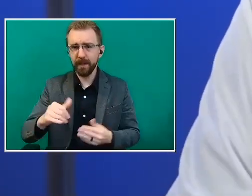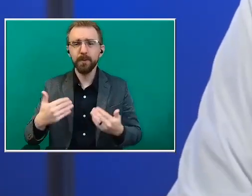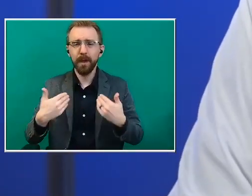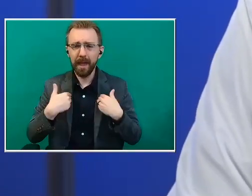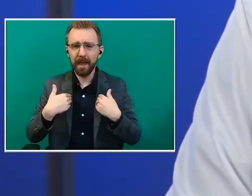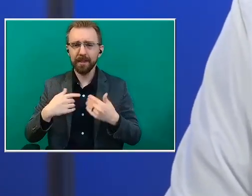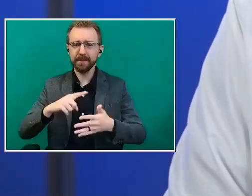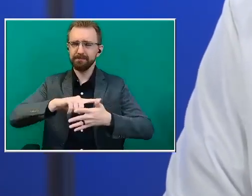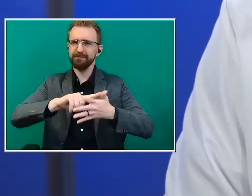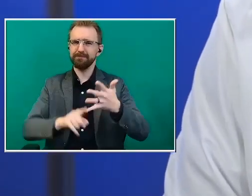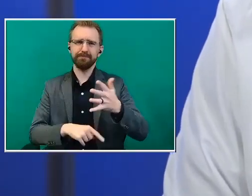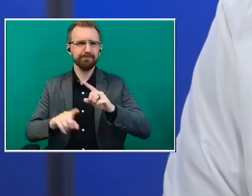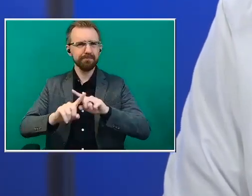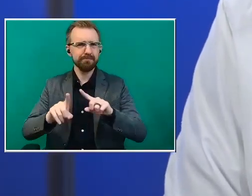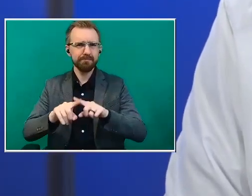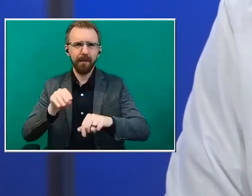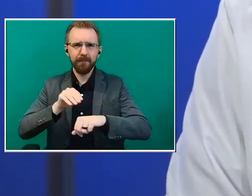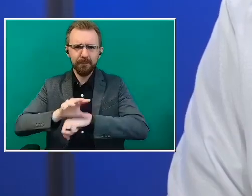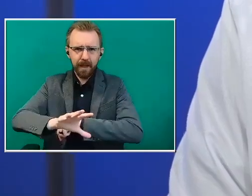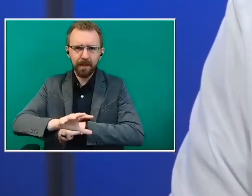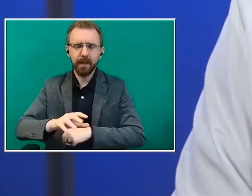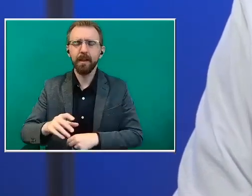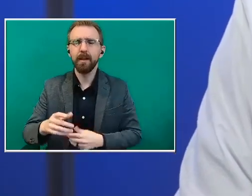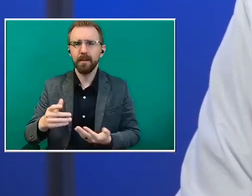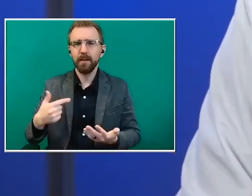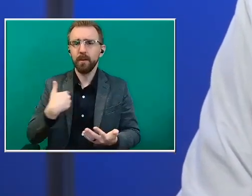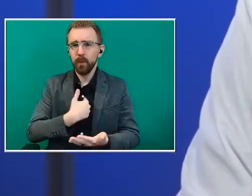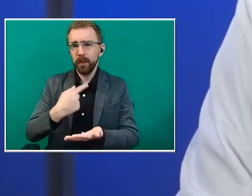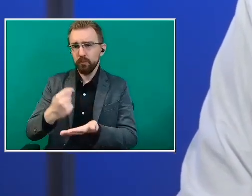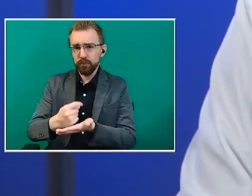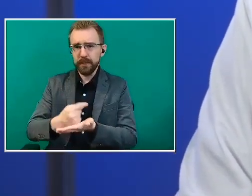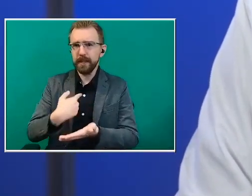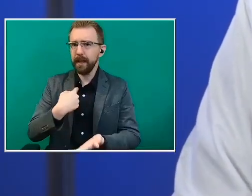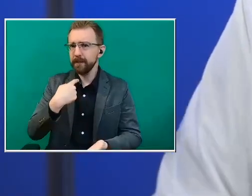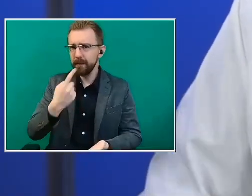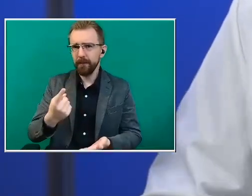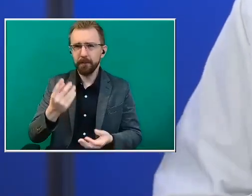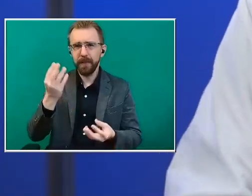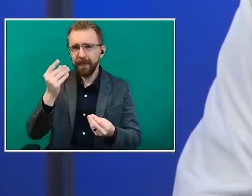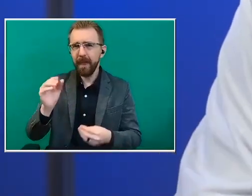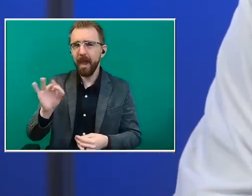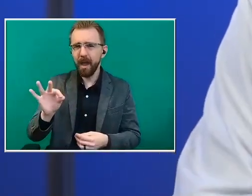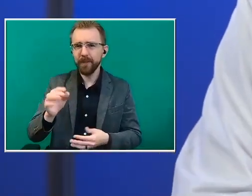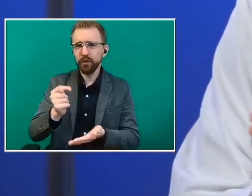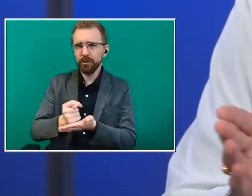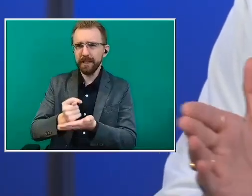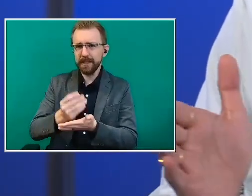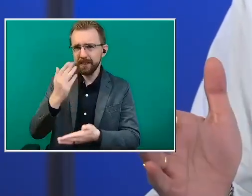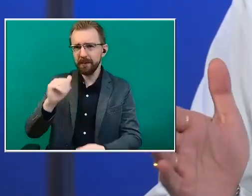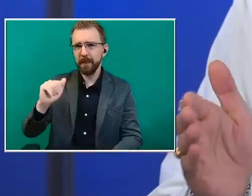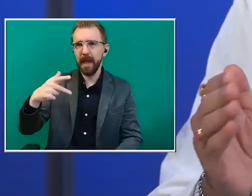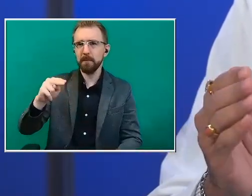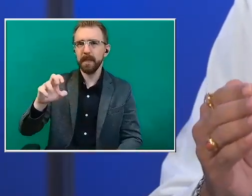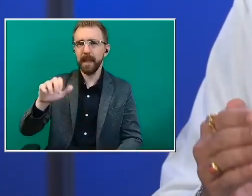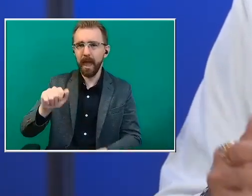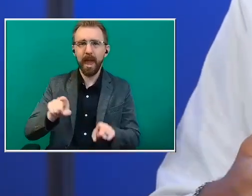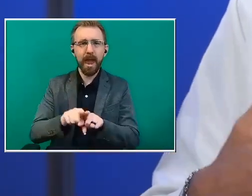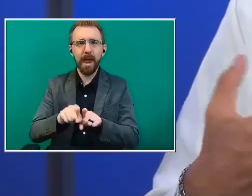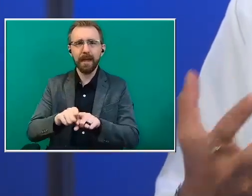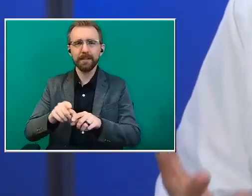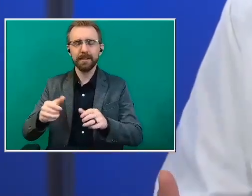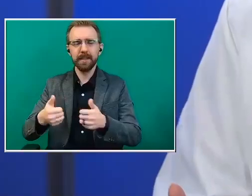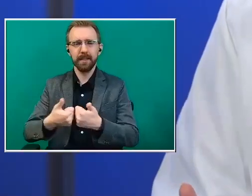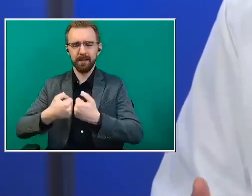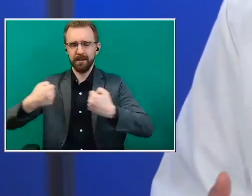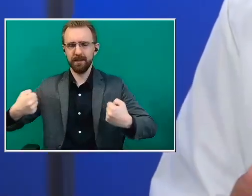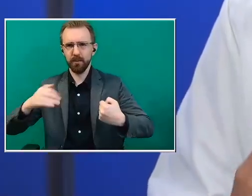effects where when we treat somebody, I tell them, you know, think of treating sleep apnea as increasing your health span. We're not just treating you